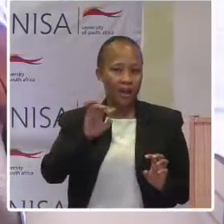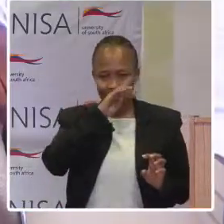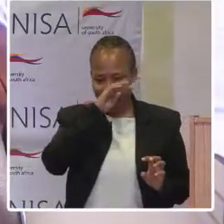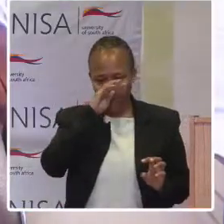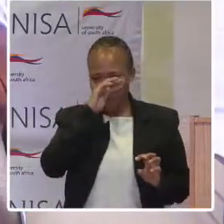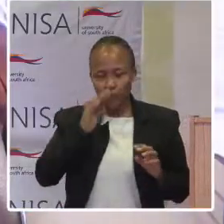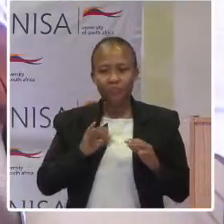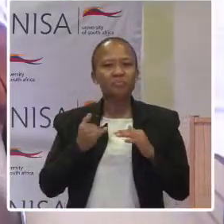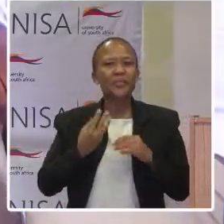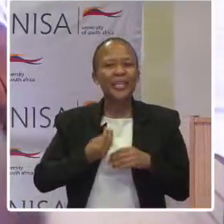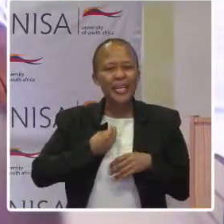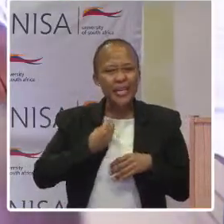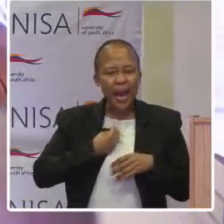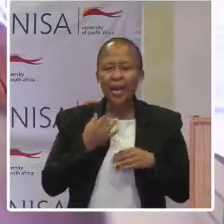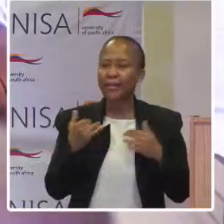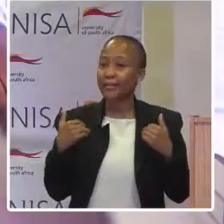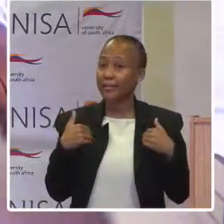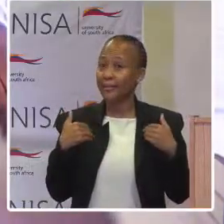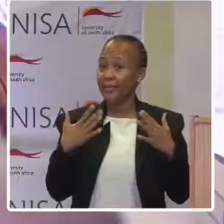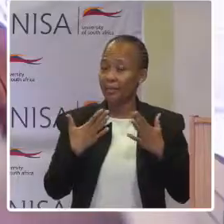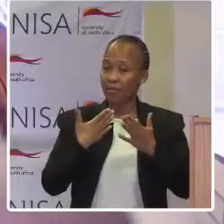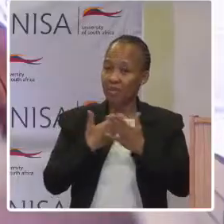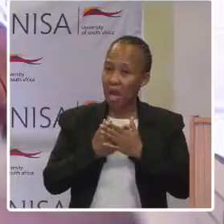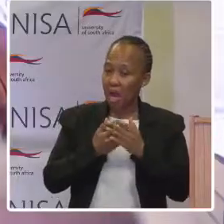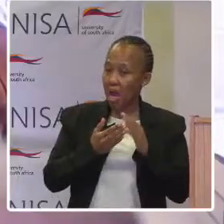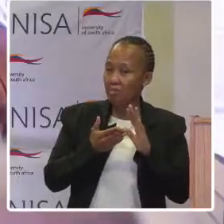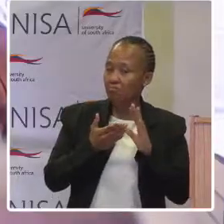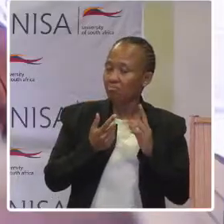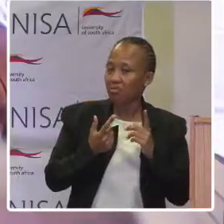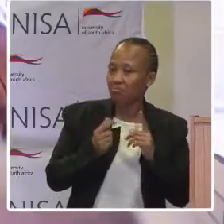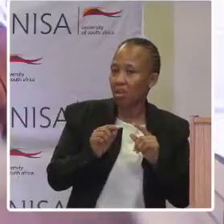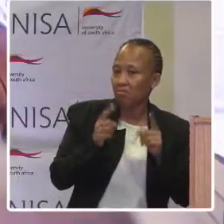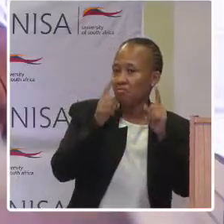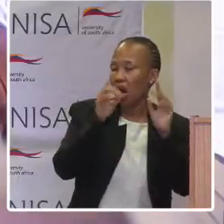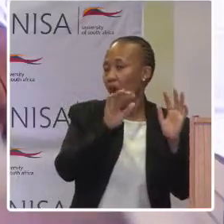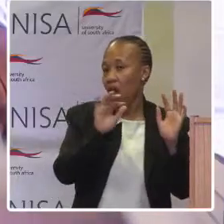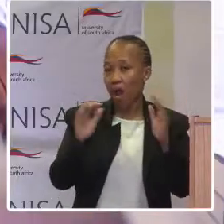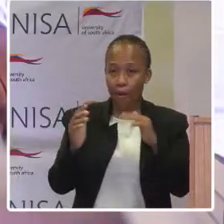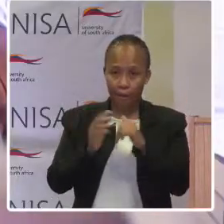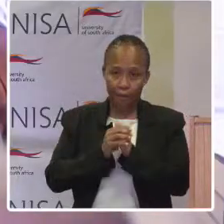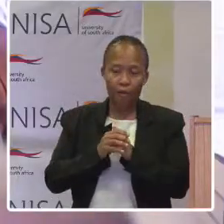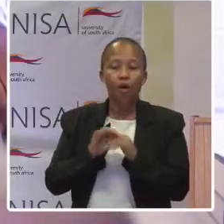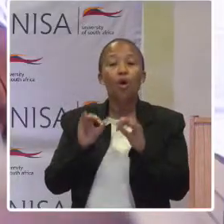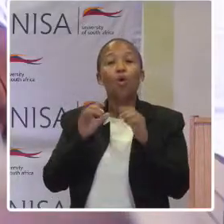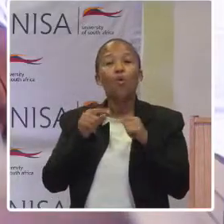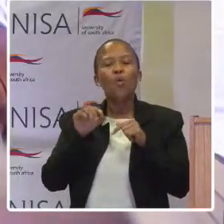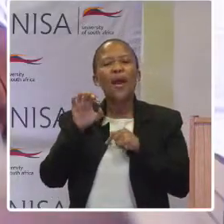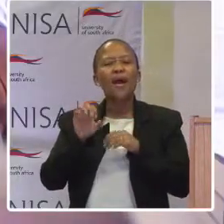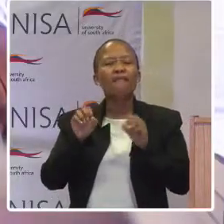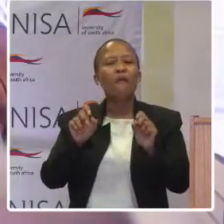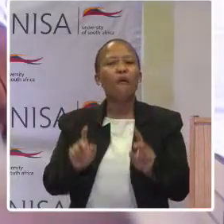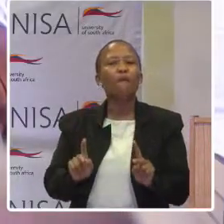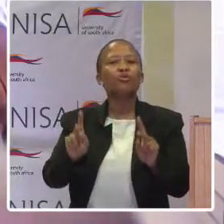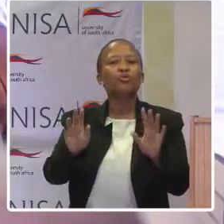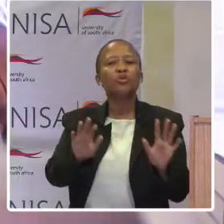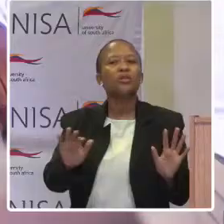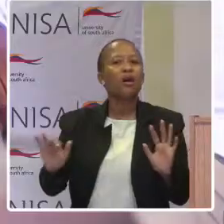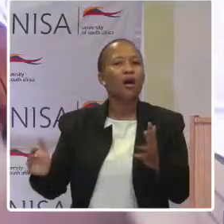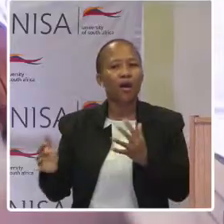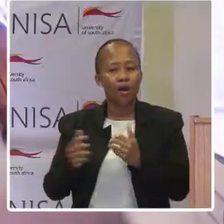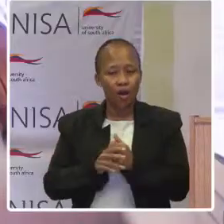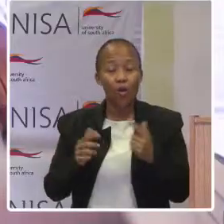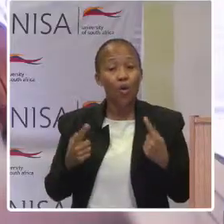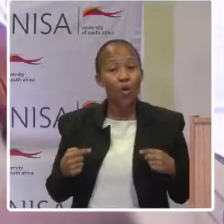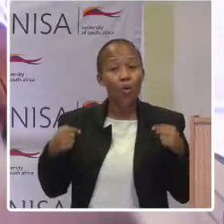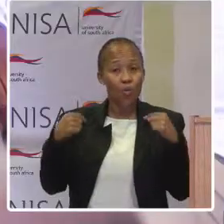startups leverage on that? There is an opportunity for you there, as you indicated, that you come up now with what?